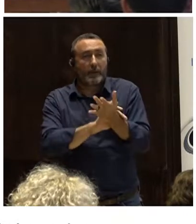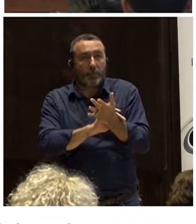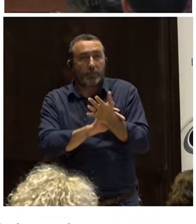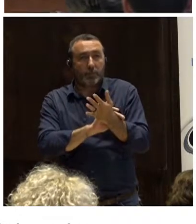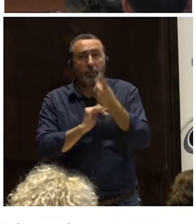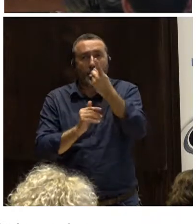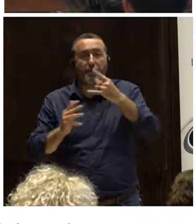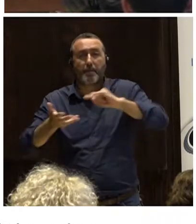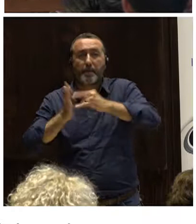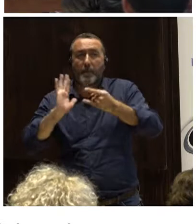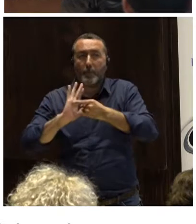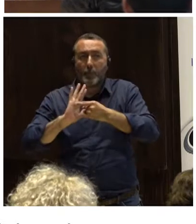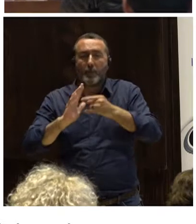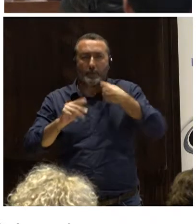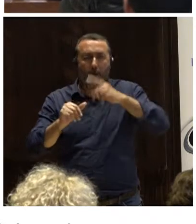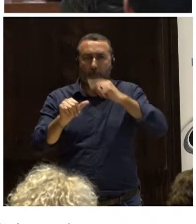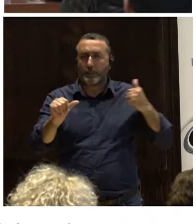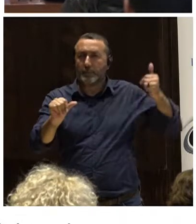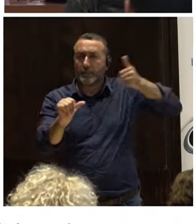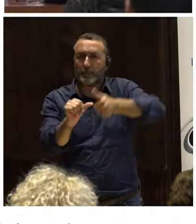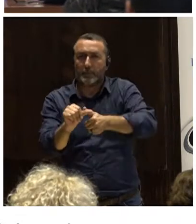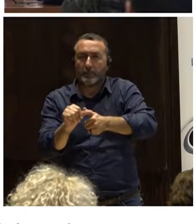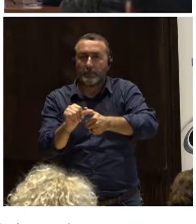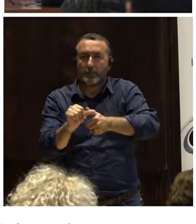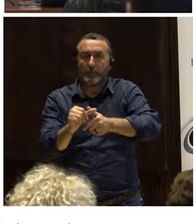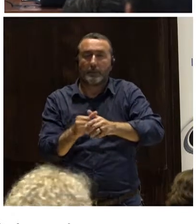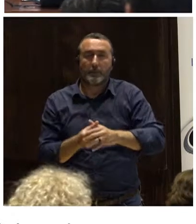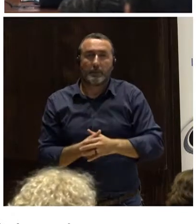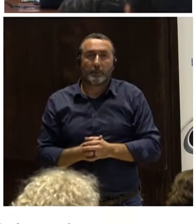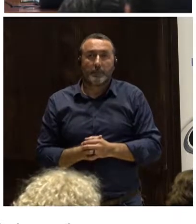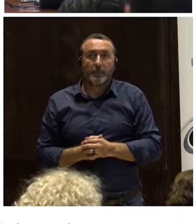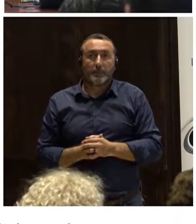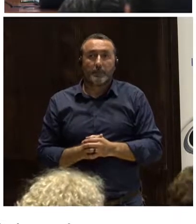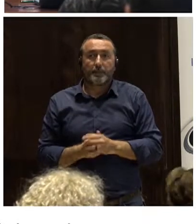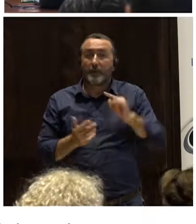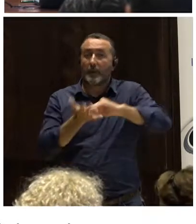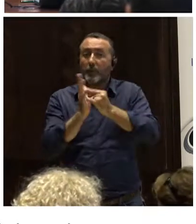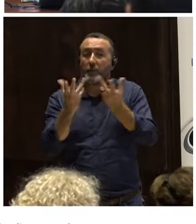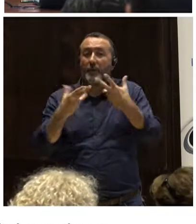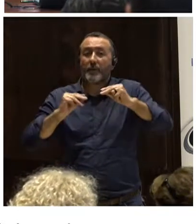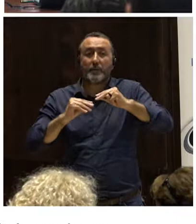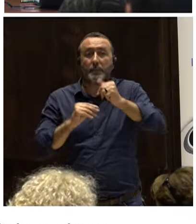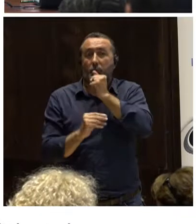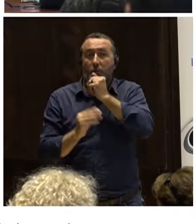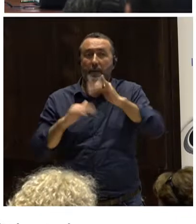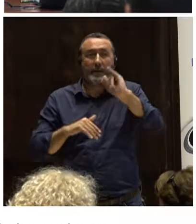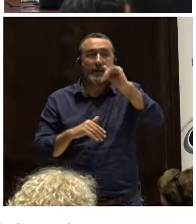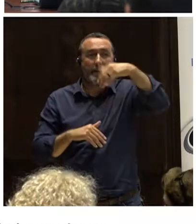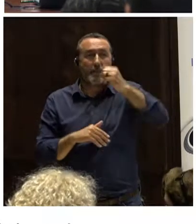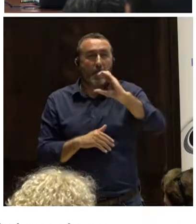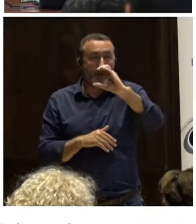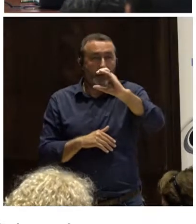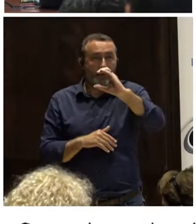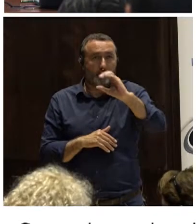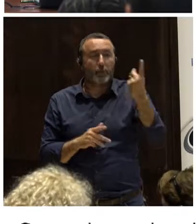ago. It's still, I would say, not finished. It's called the INMAC vehicle. We have produced an